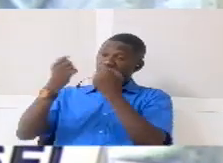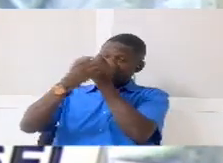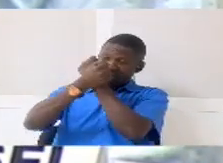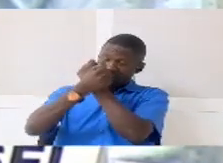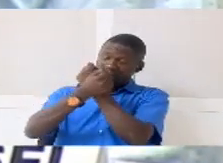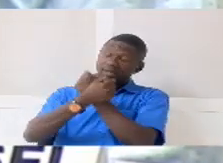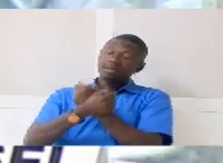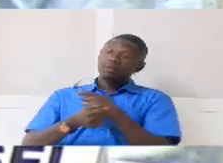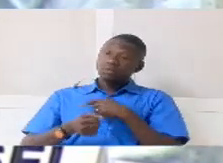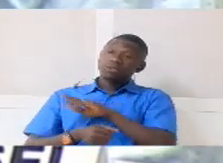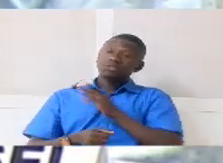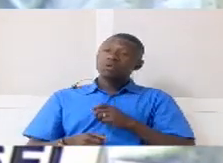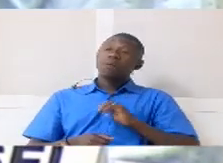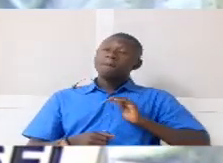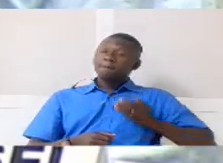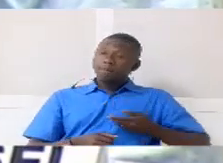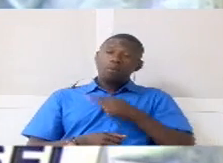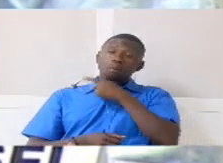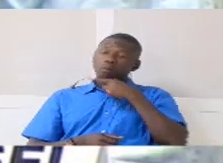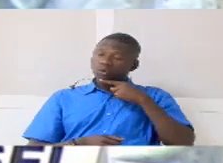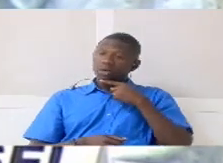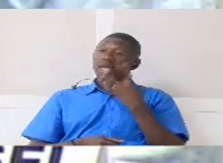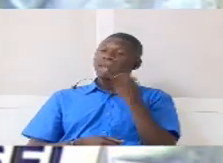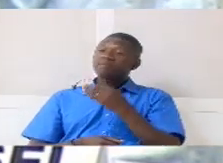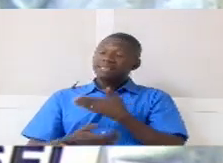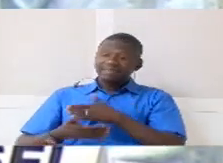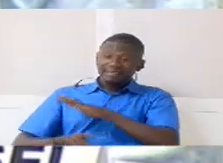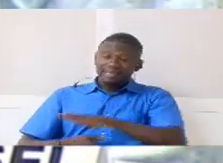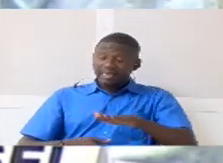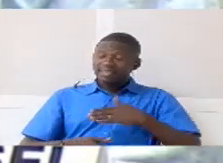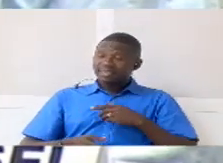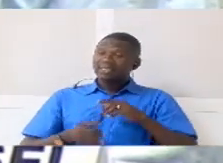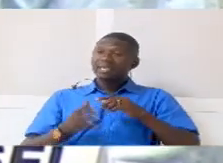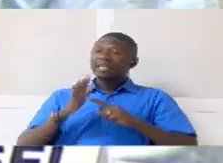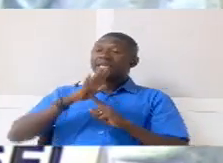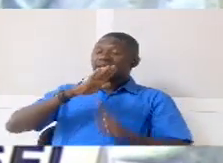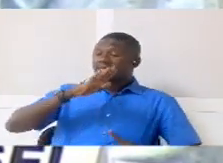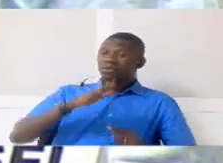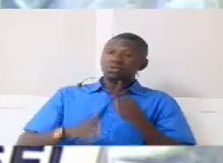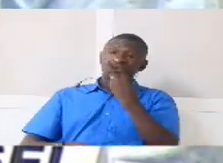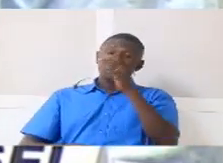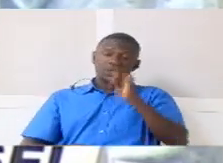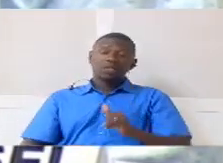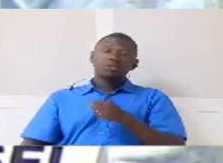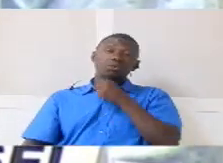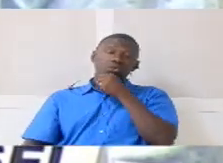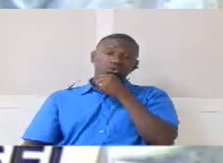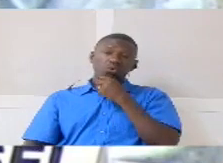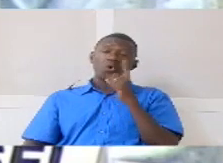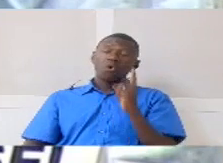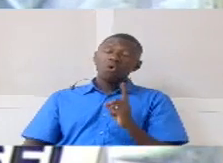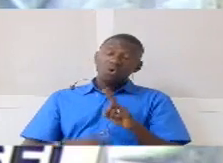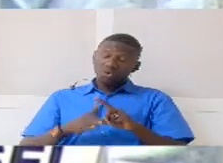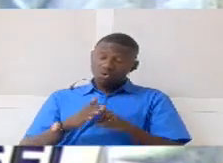if admitted into a prison with its mother if it is less than 2 years old, or if the medical officer of the prison so